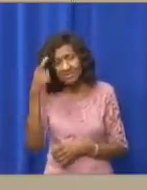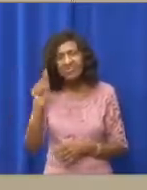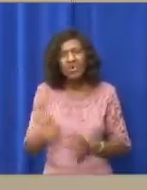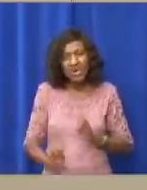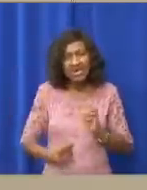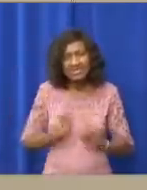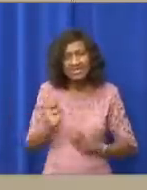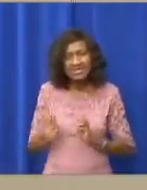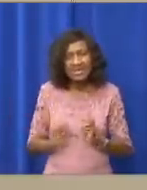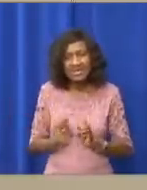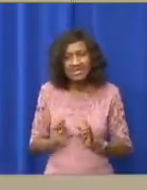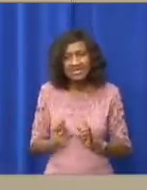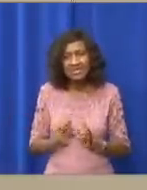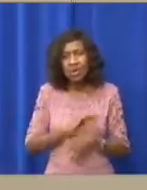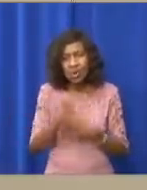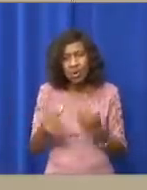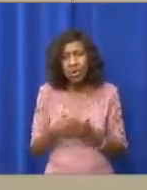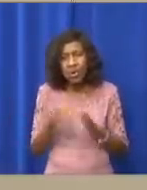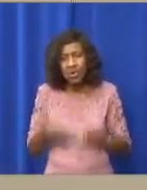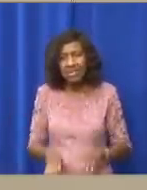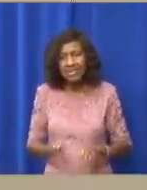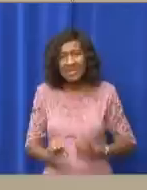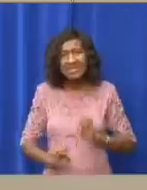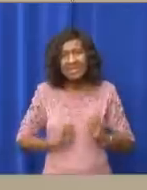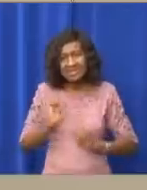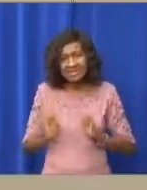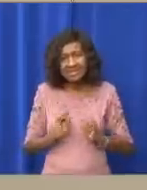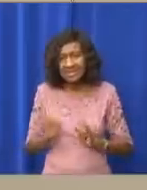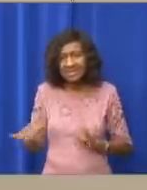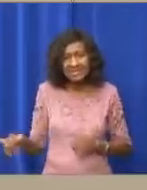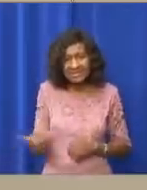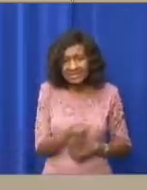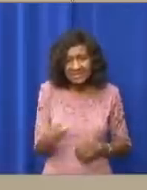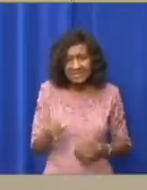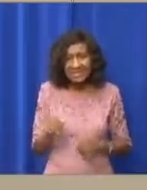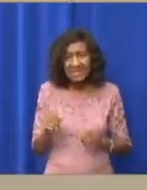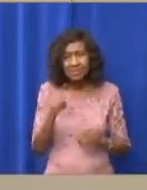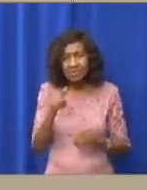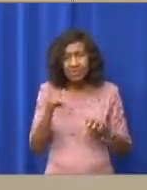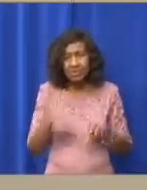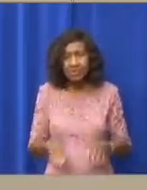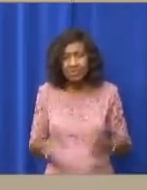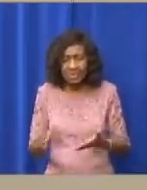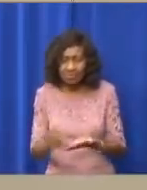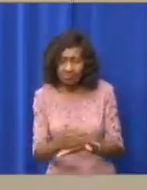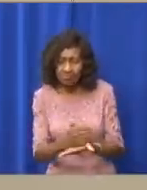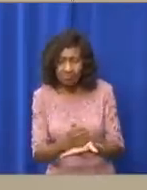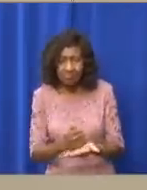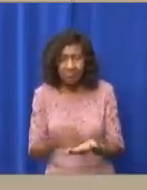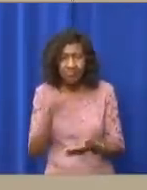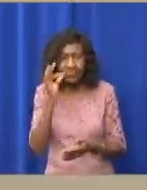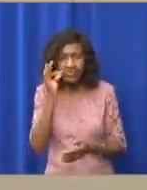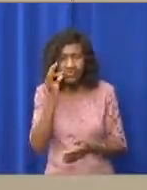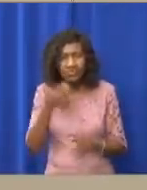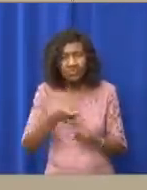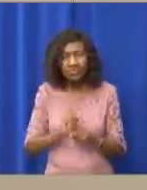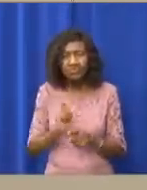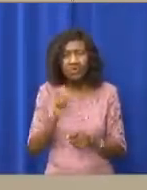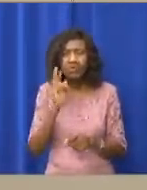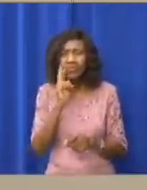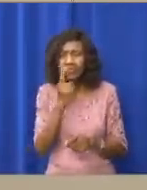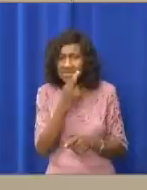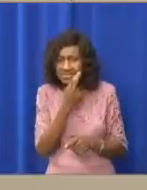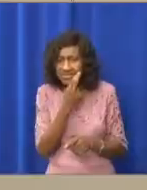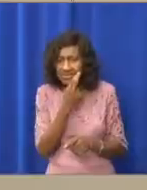Similarly, with respect to the collection of food from restaurants, you can go to the restaurant, assuming it is open, and collect